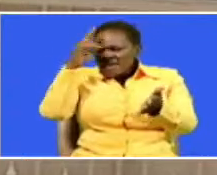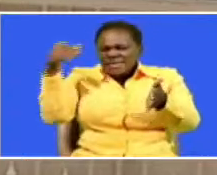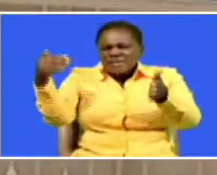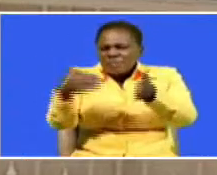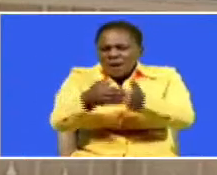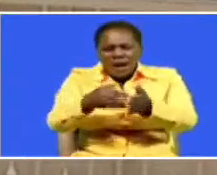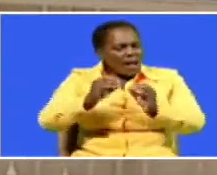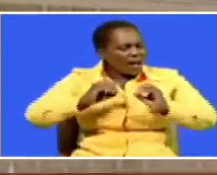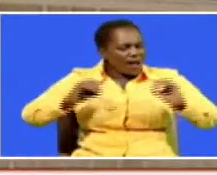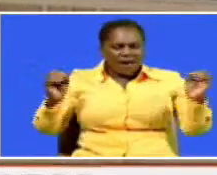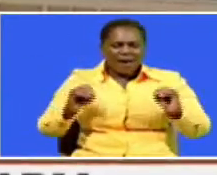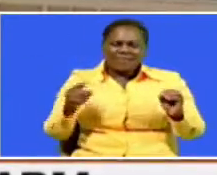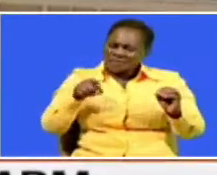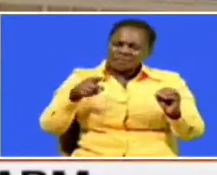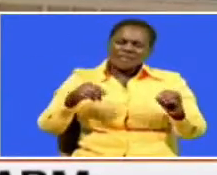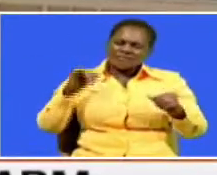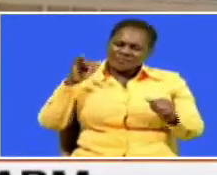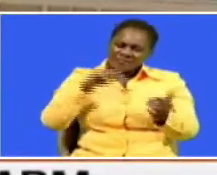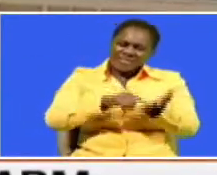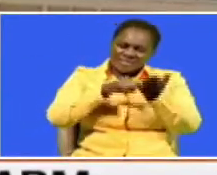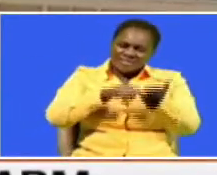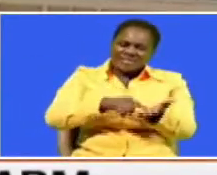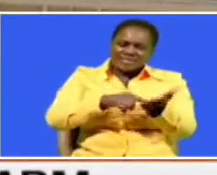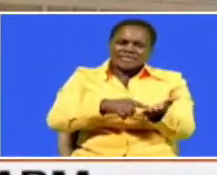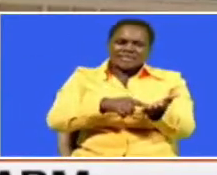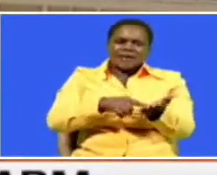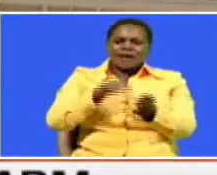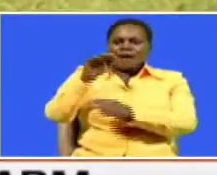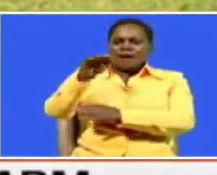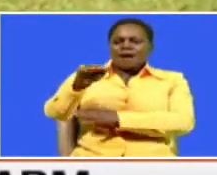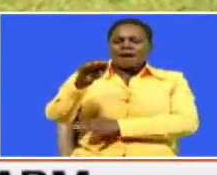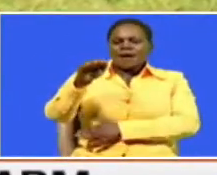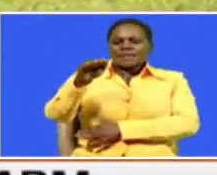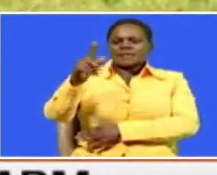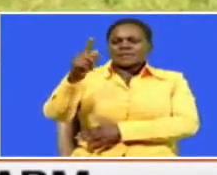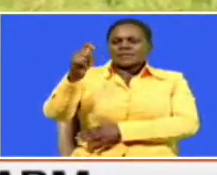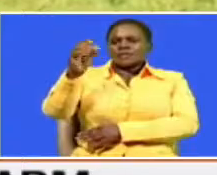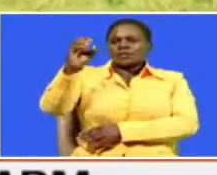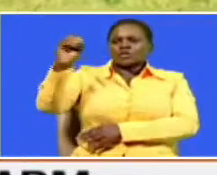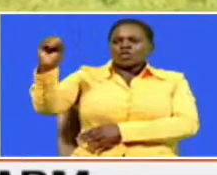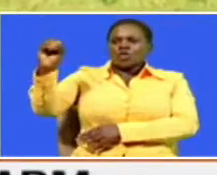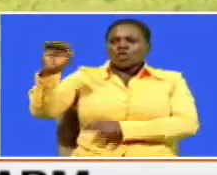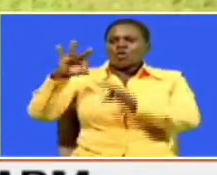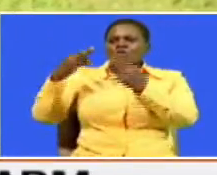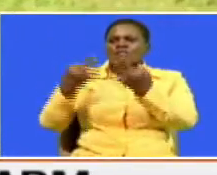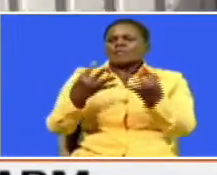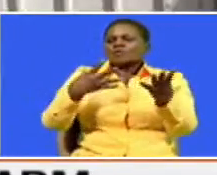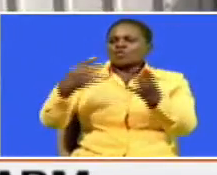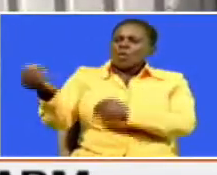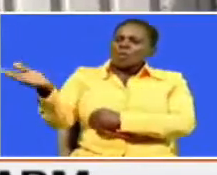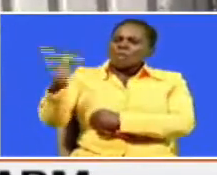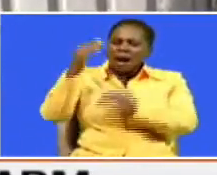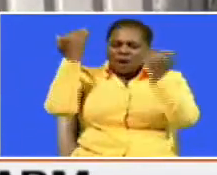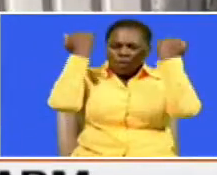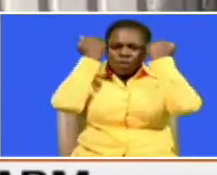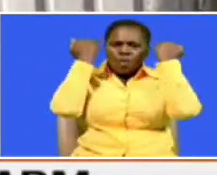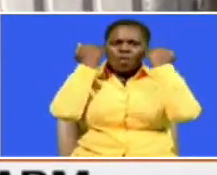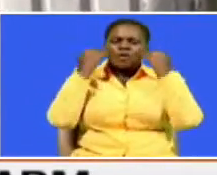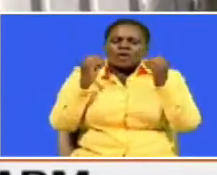officers will force them out, the squatters have asked the Mark Toe family to appeal the court's ruling